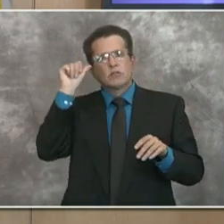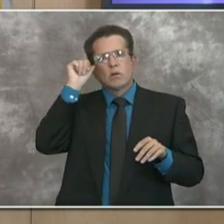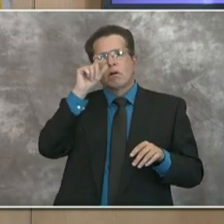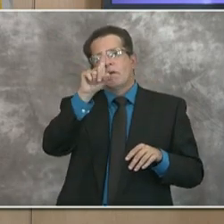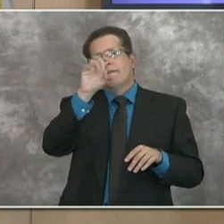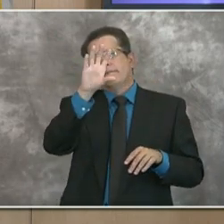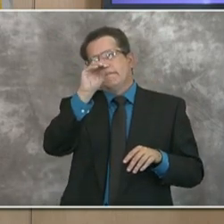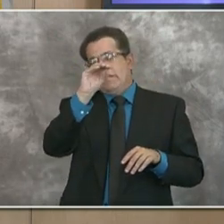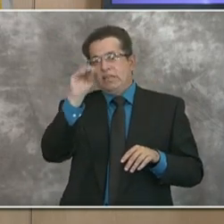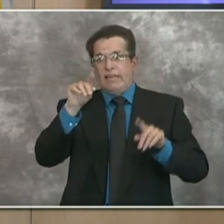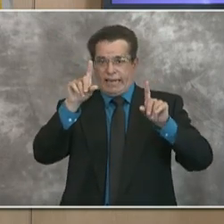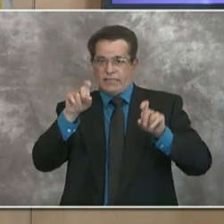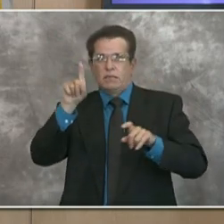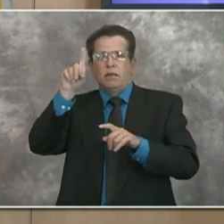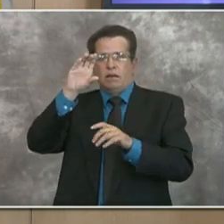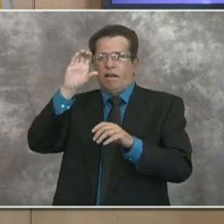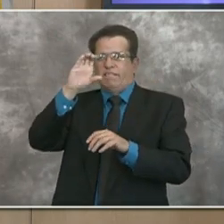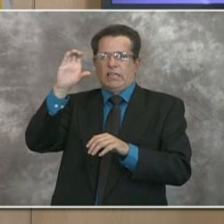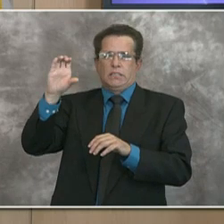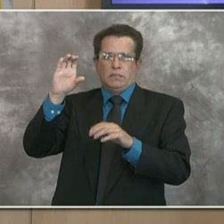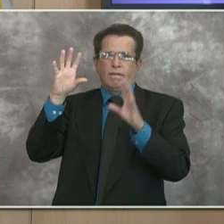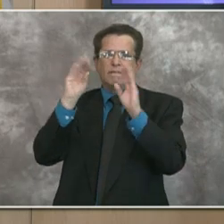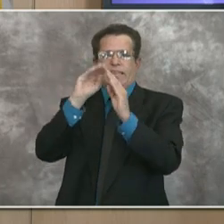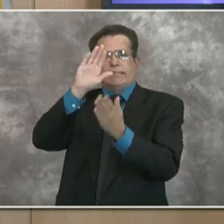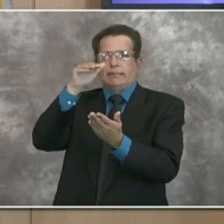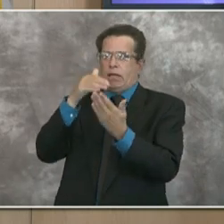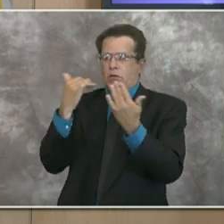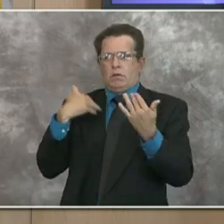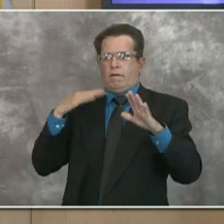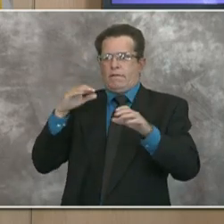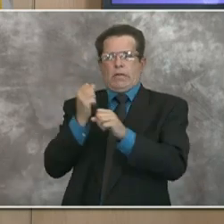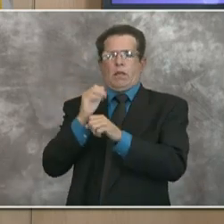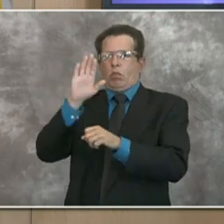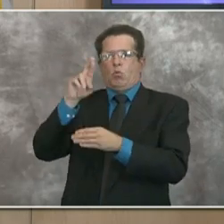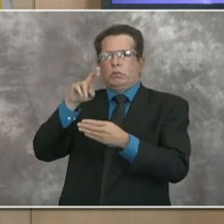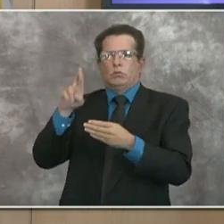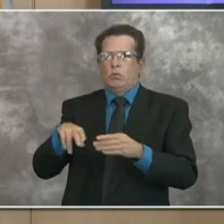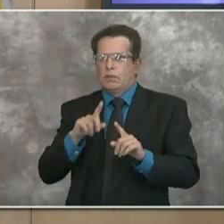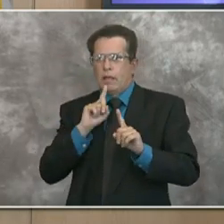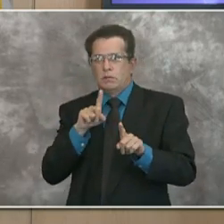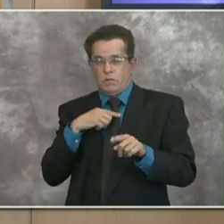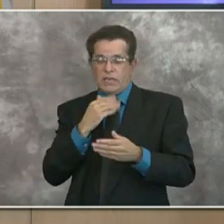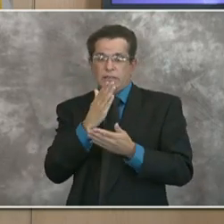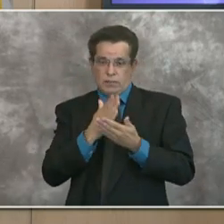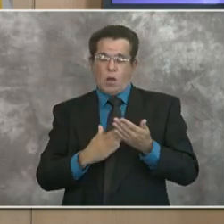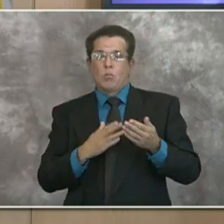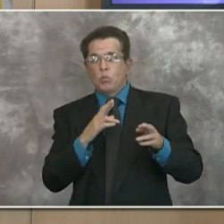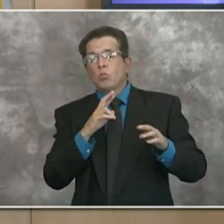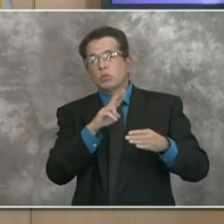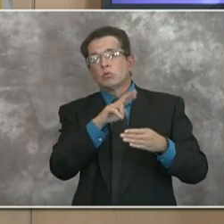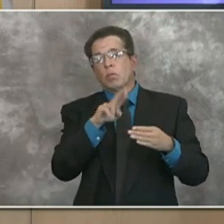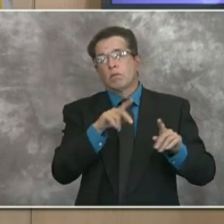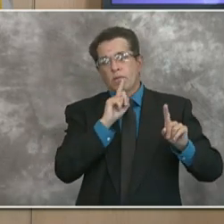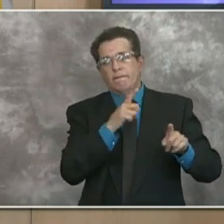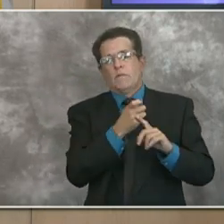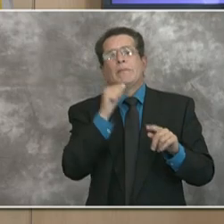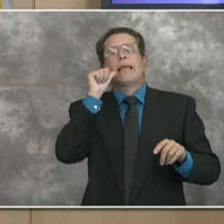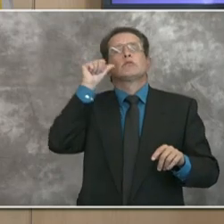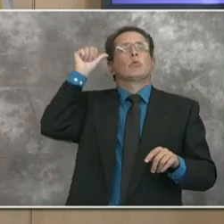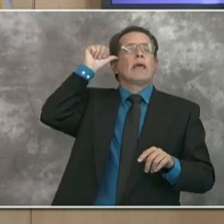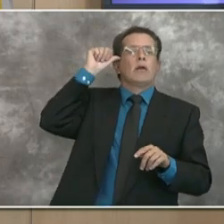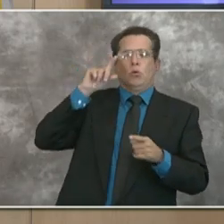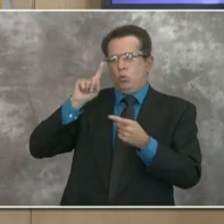were tested at the convention center. We do not have those results yet, but we do have some results from yesterday